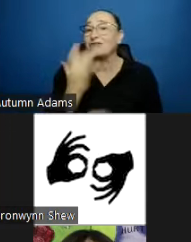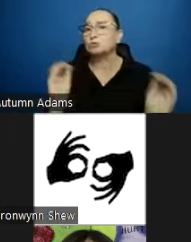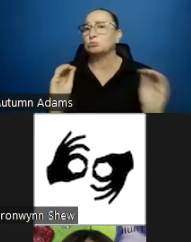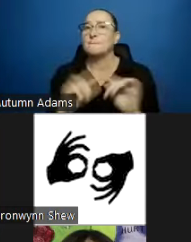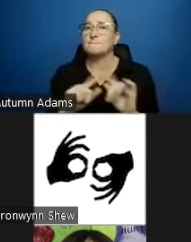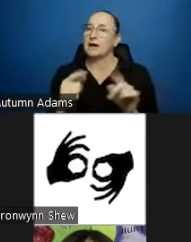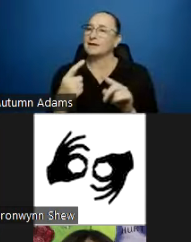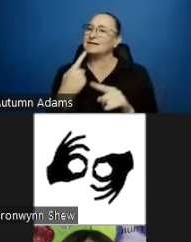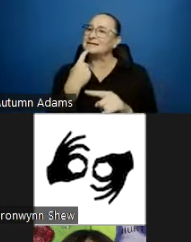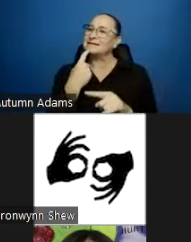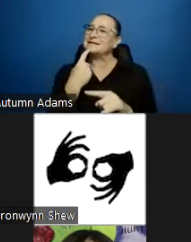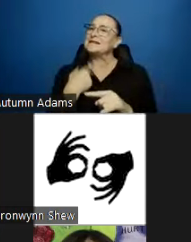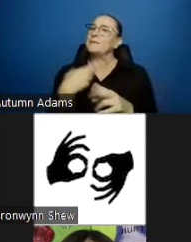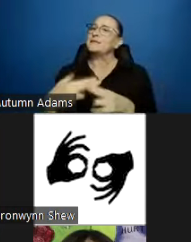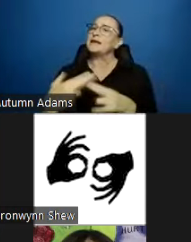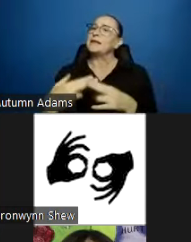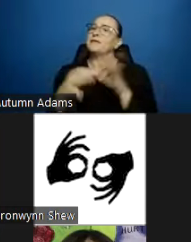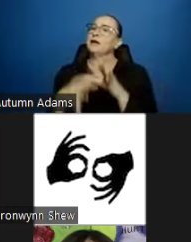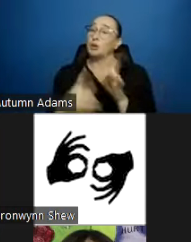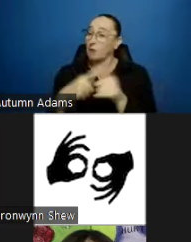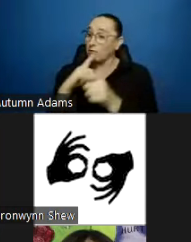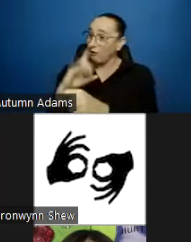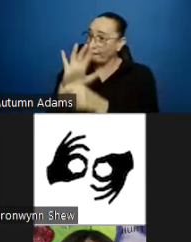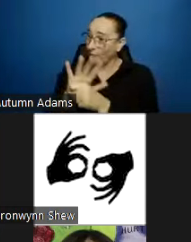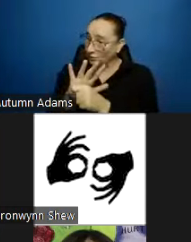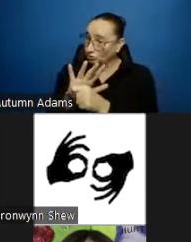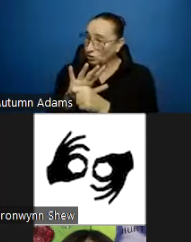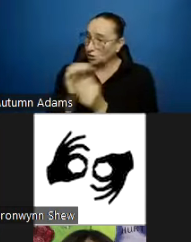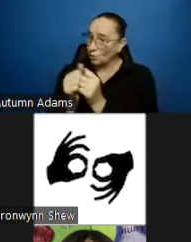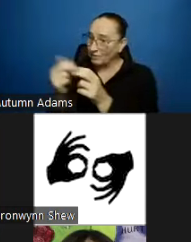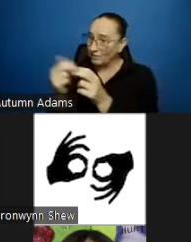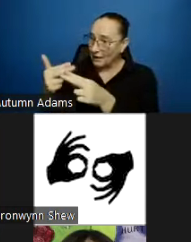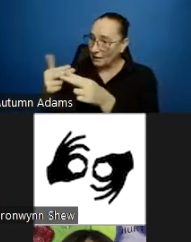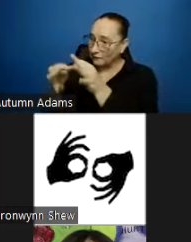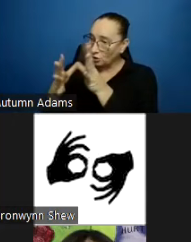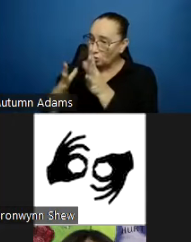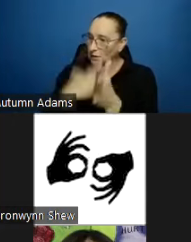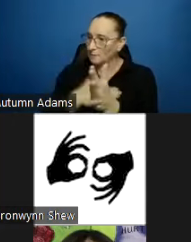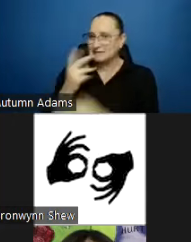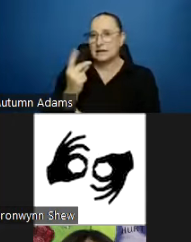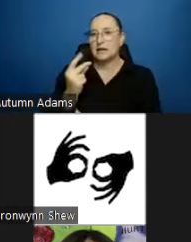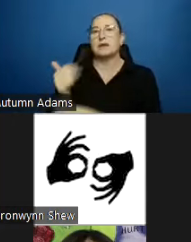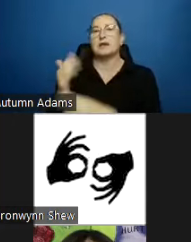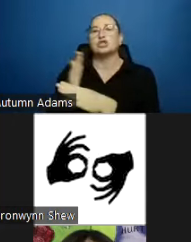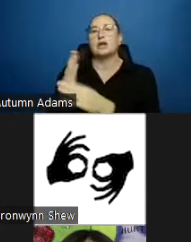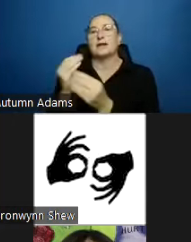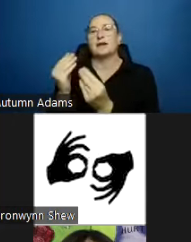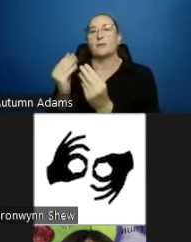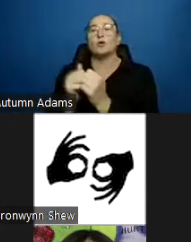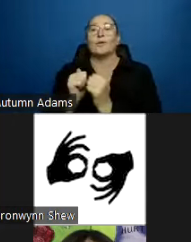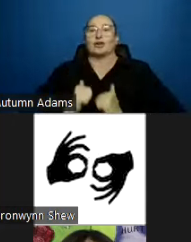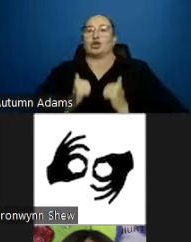of the interpreter. And then once you get confirmation with the name of the interpreter, please immediately share that information with the